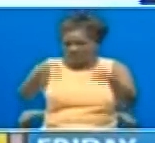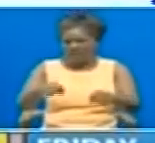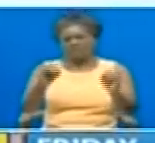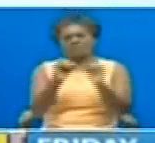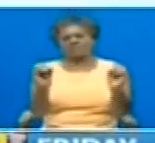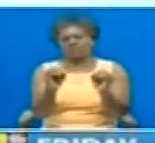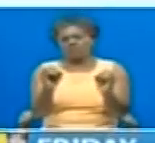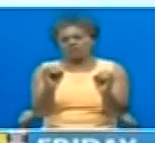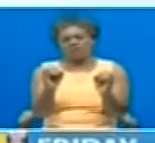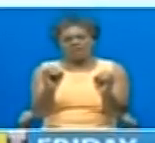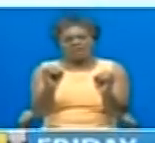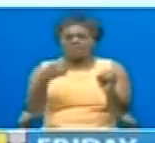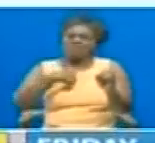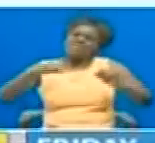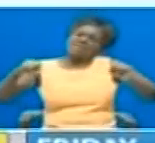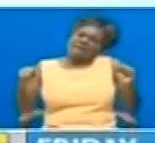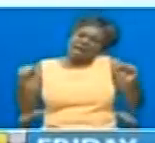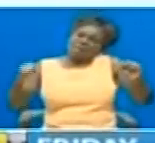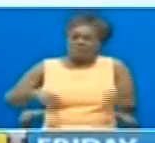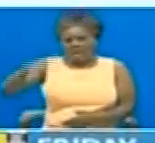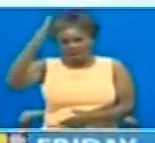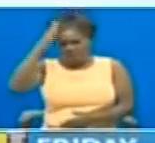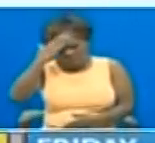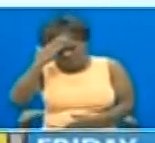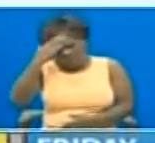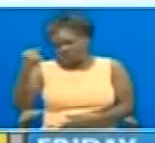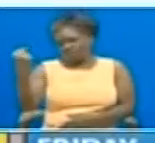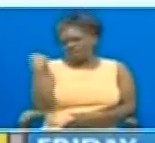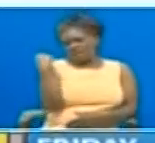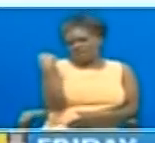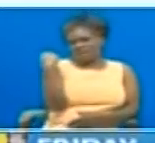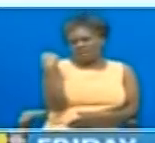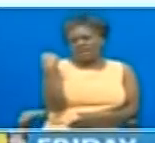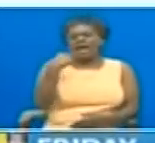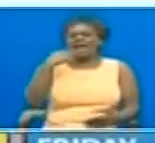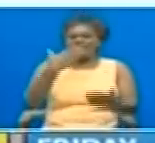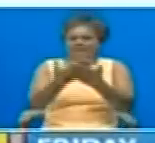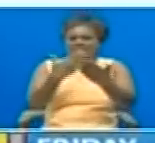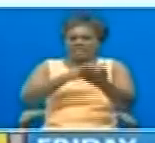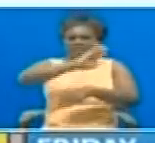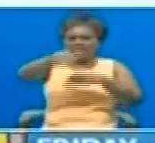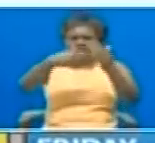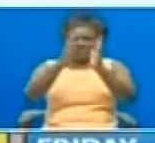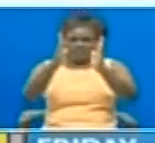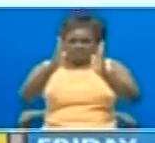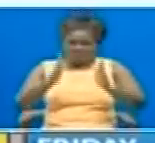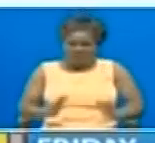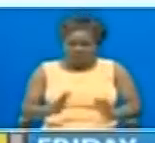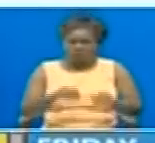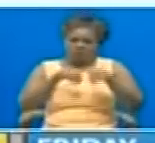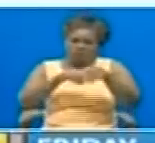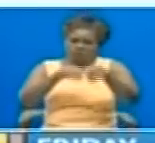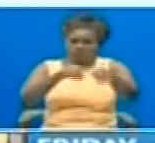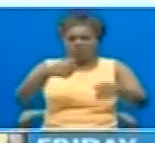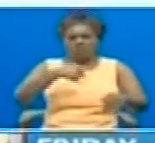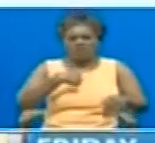So I'm happy because I know, mm-hmm. like just from yesterday, I have to thank everybody who followed my mm-hmm. progress mm-hmm. picture, mm-hmm.